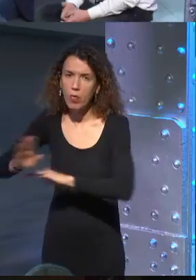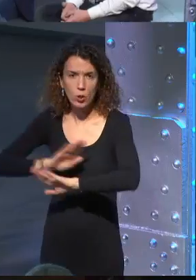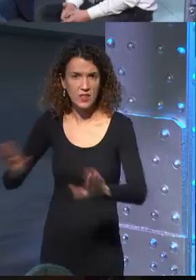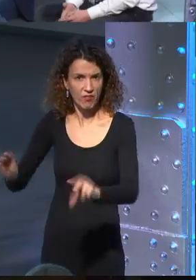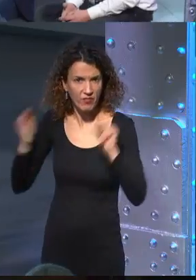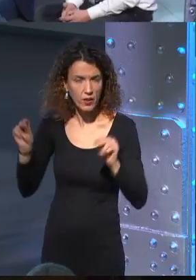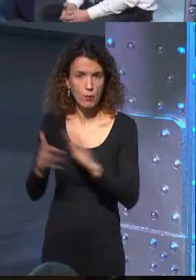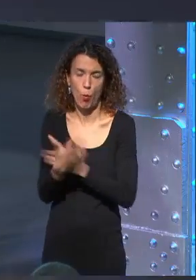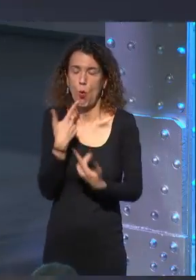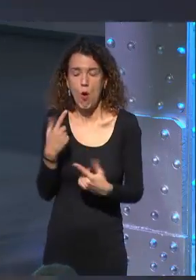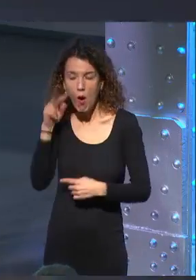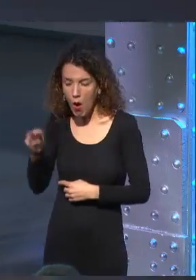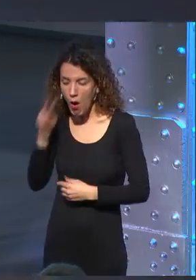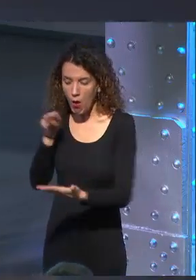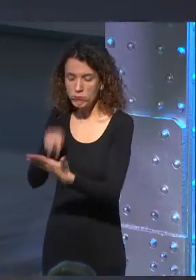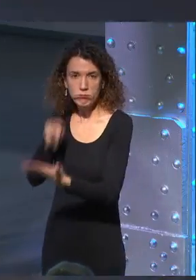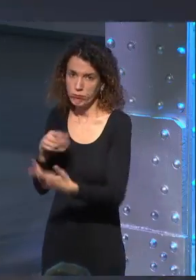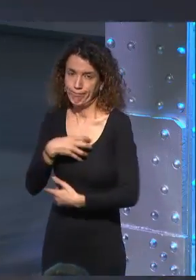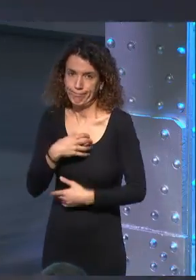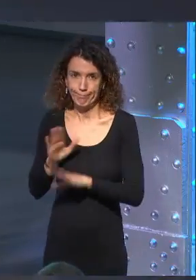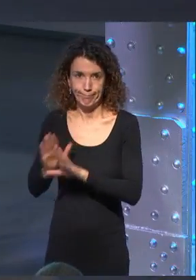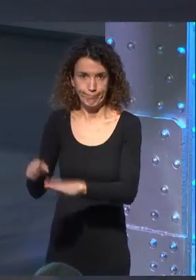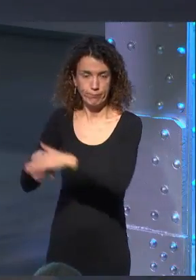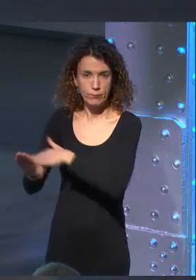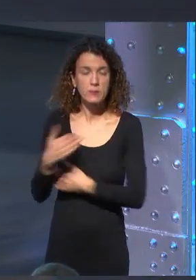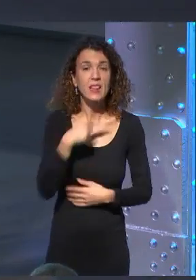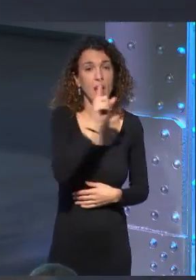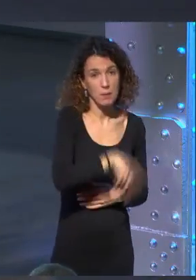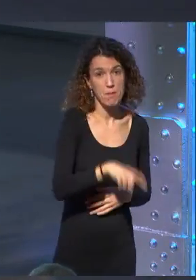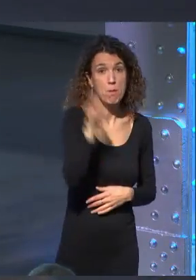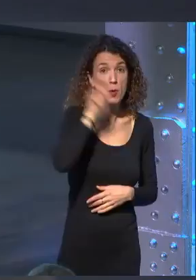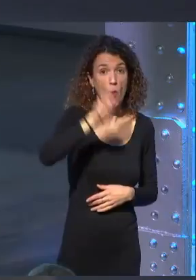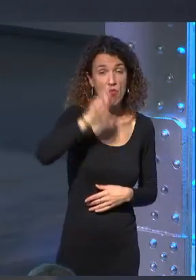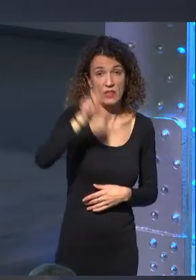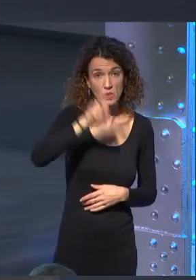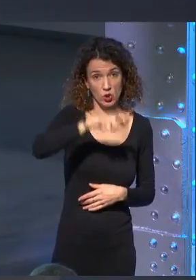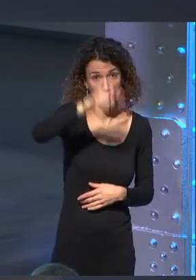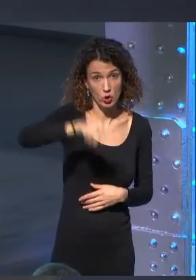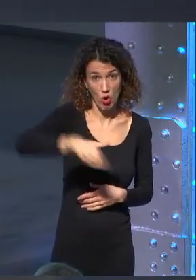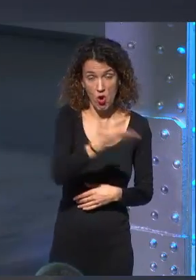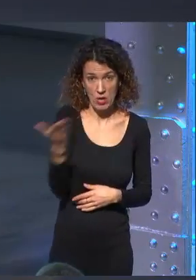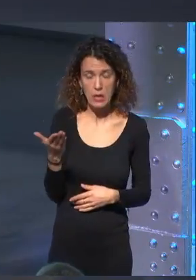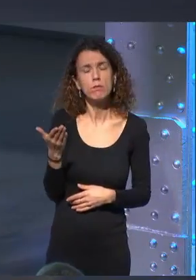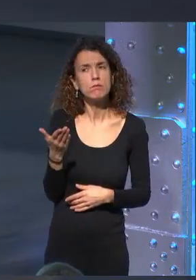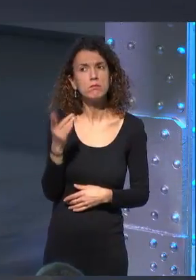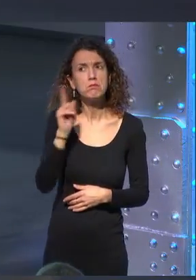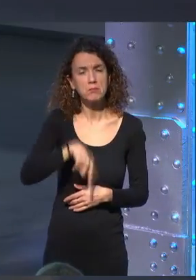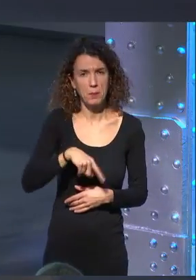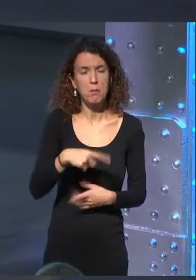about this teacher or the exam that they're going to have the next day, and I don't like that, so I just leave it